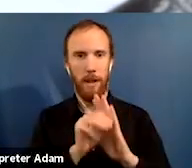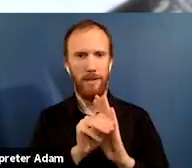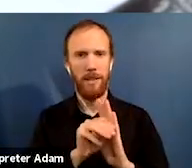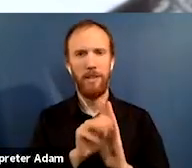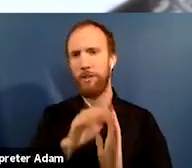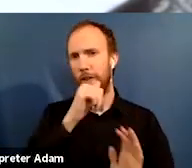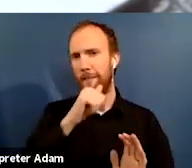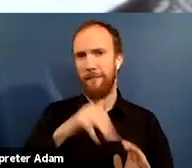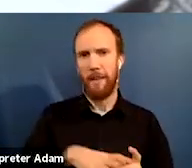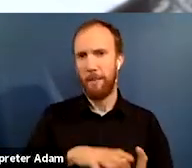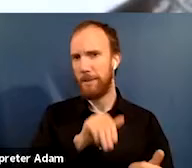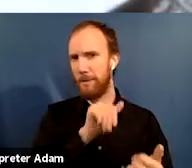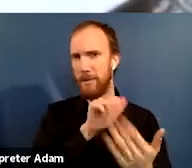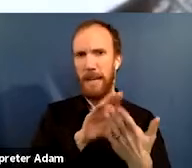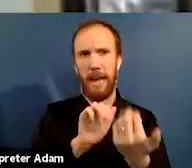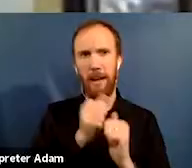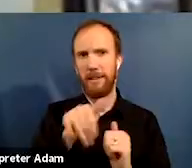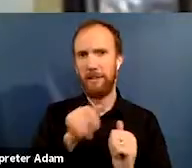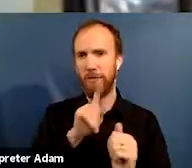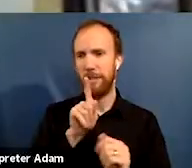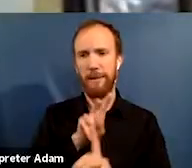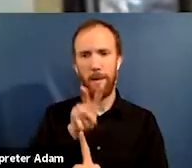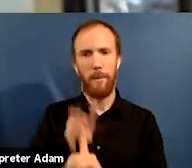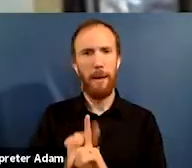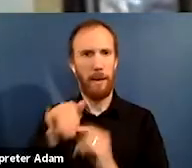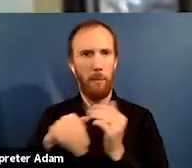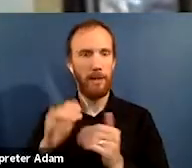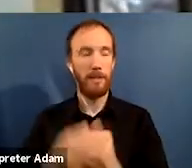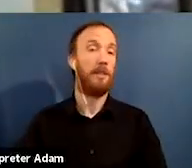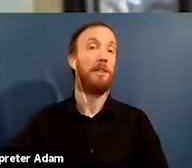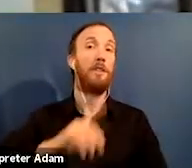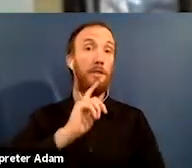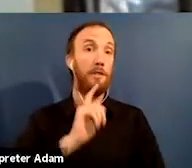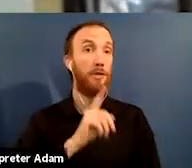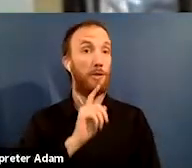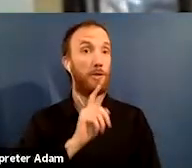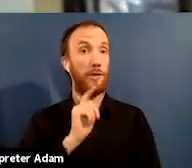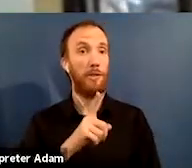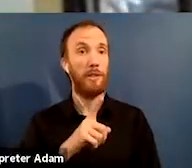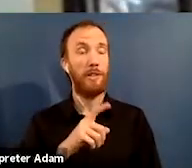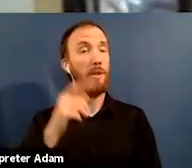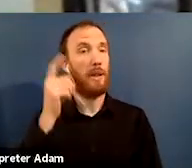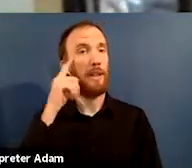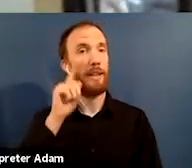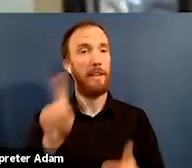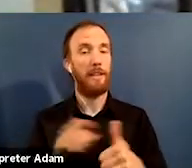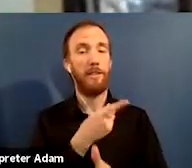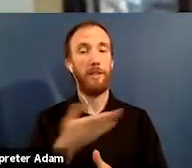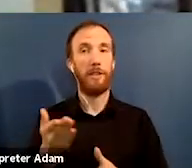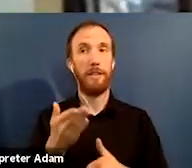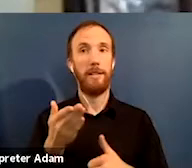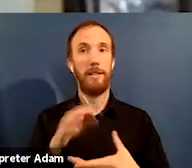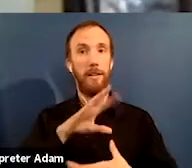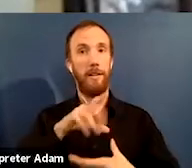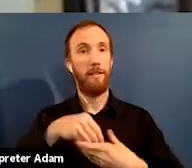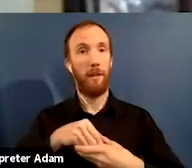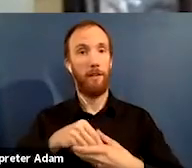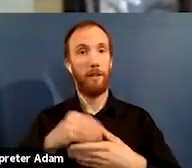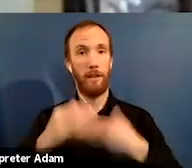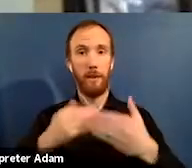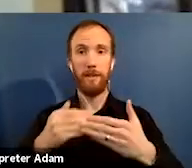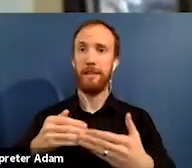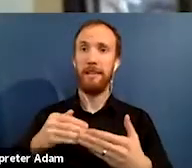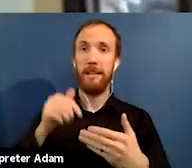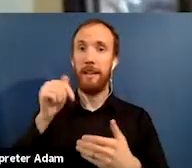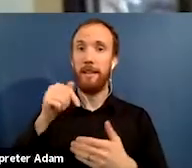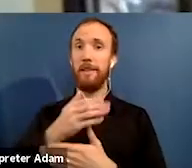that kind of process. Sure. I mean, I think the first thing to recognize is that this part of the process matters so deeply, and in a way, and